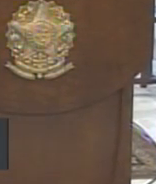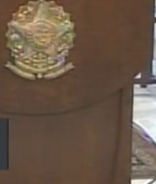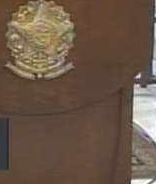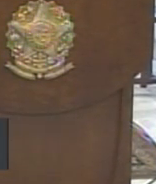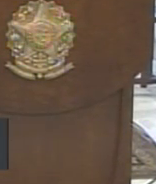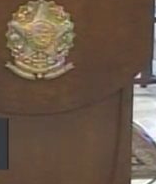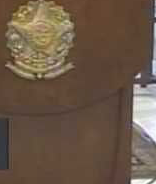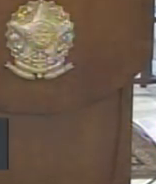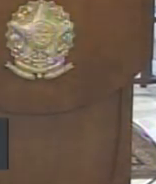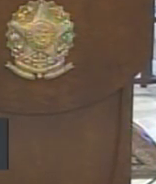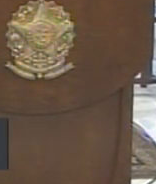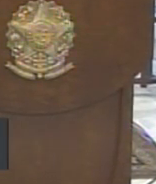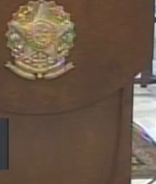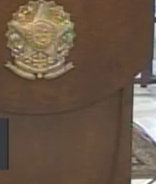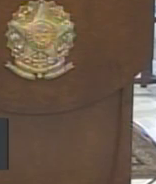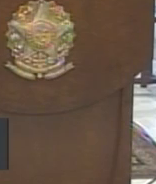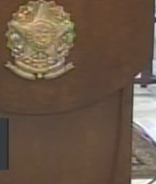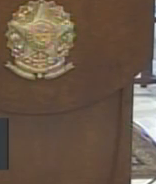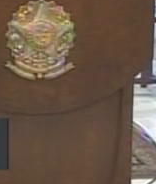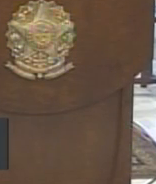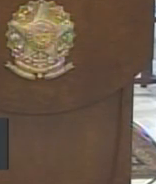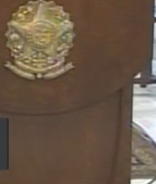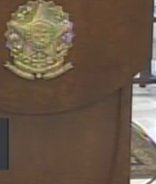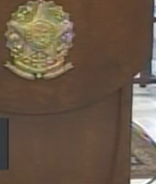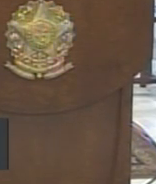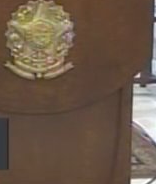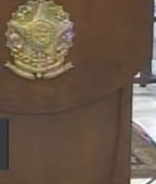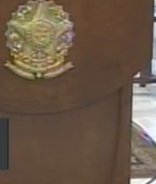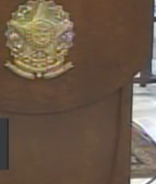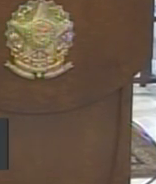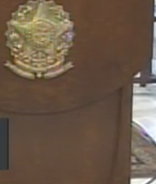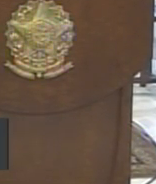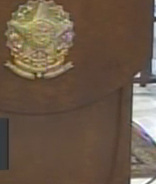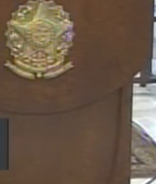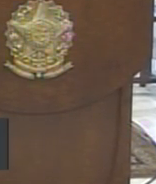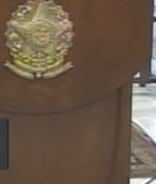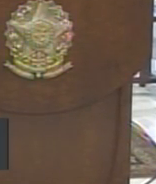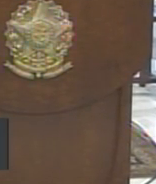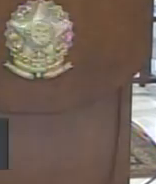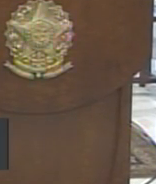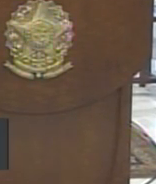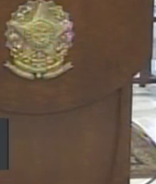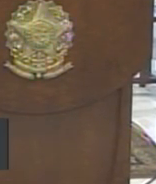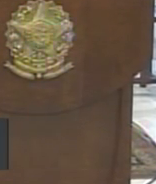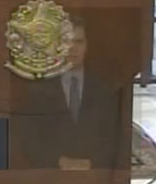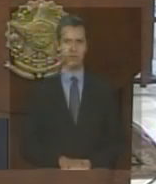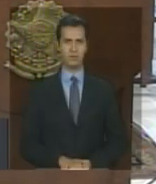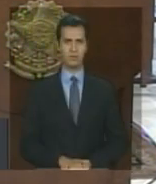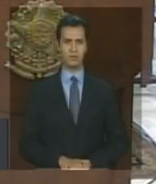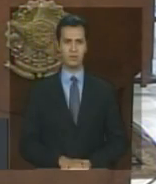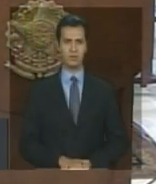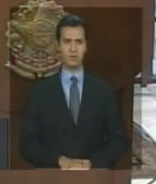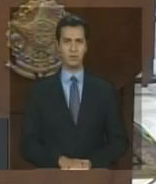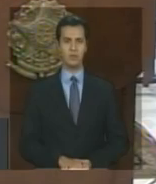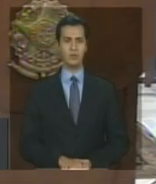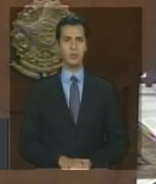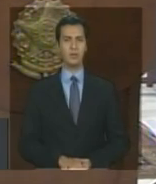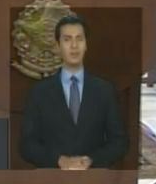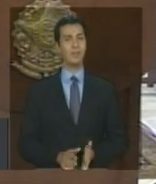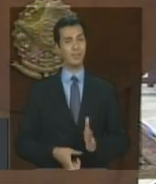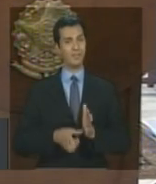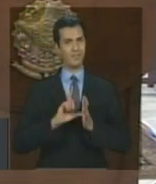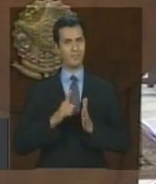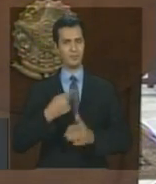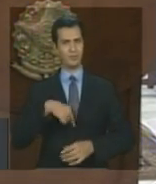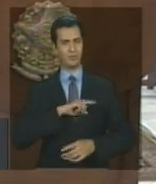conversations, Canada has admired Brazil for achievements on many fronts. Conforme eu indiquei durante as nossas conversas,